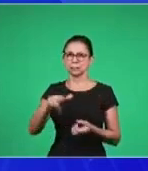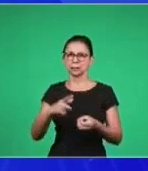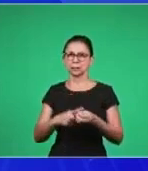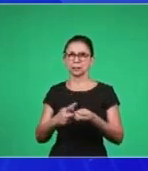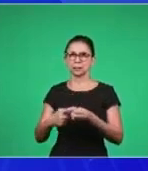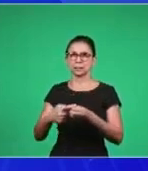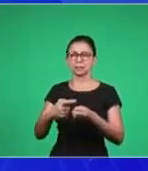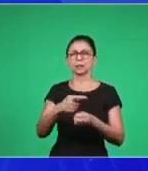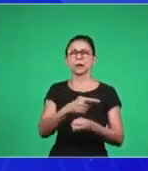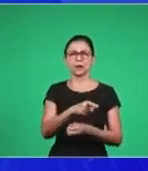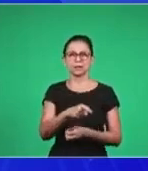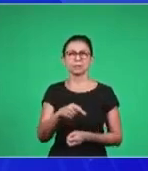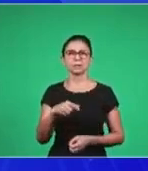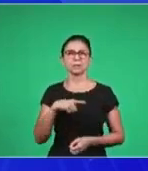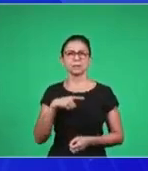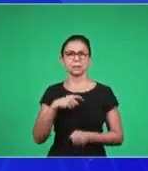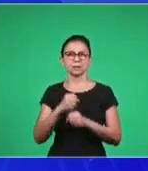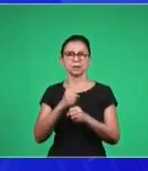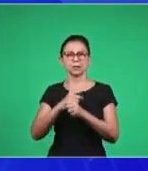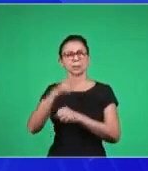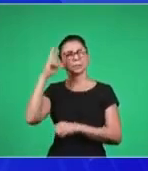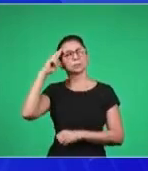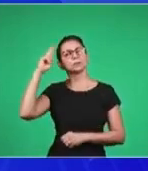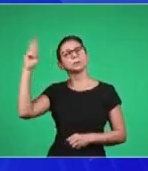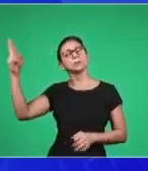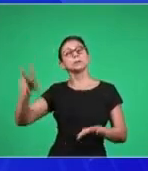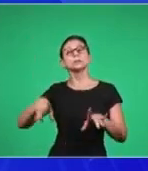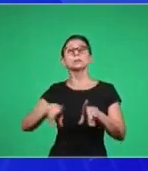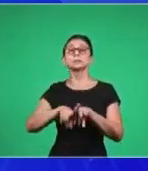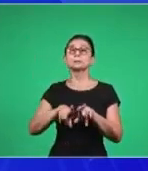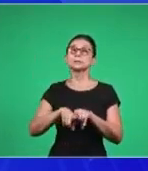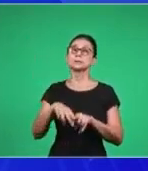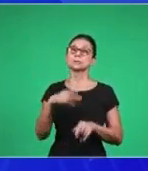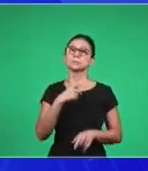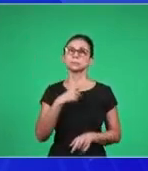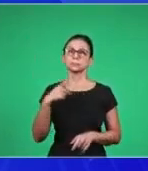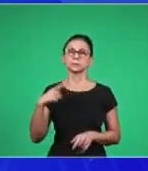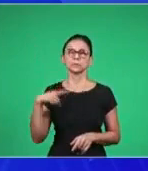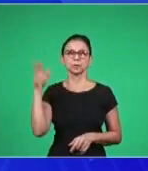there were various anointings, and